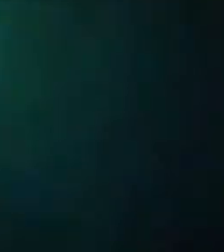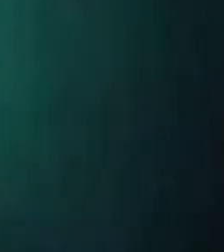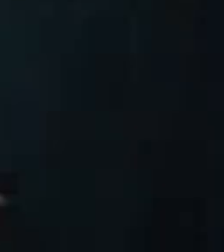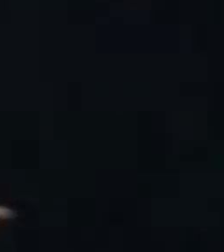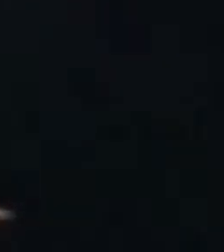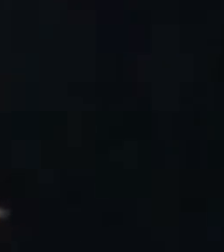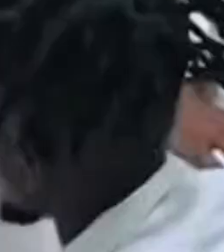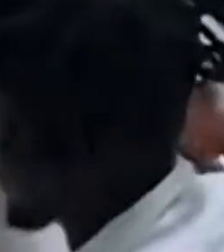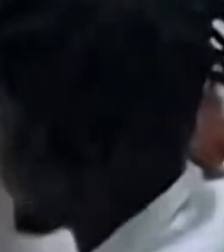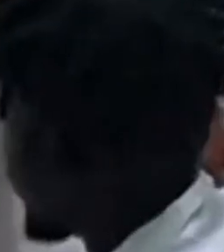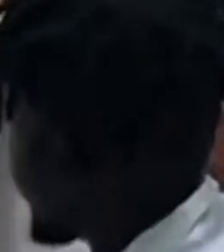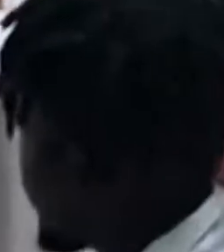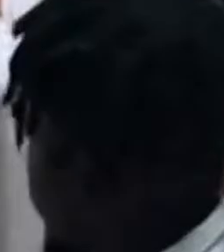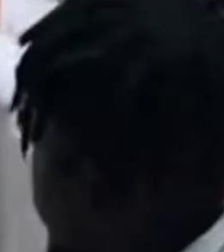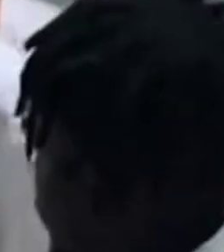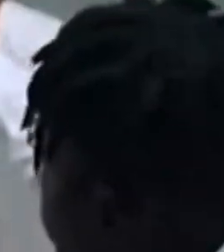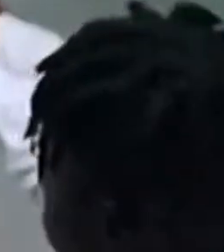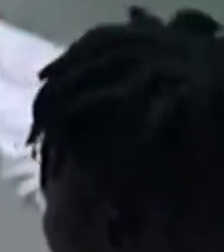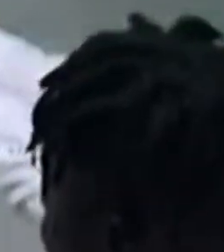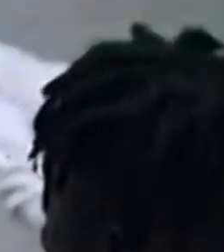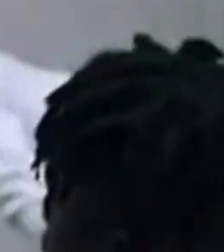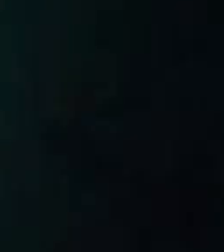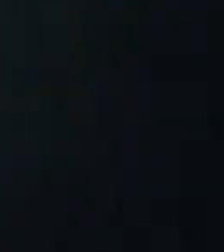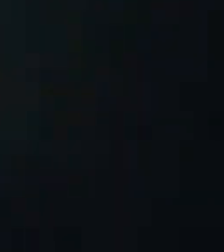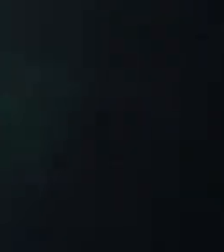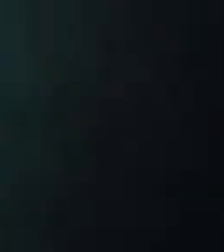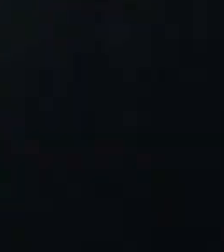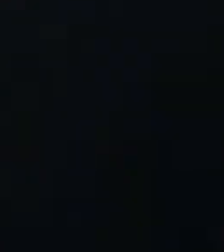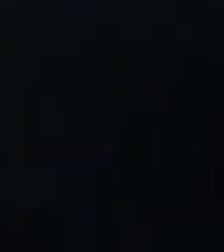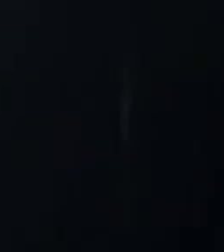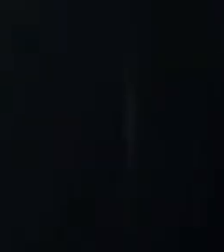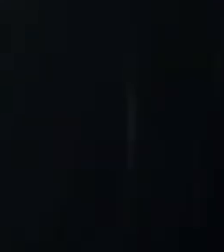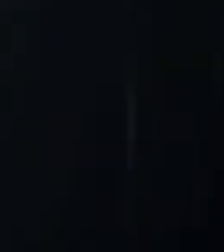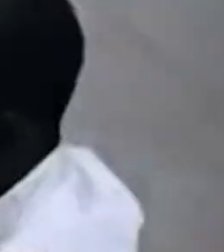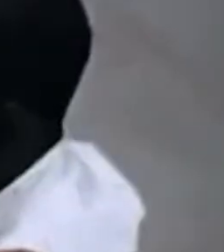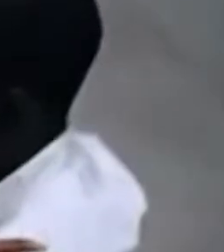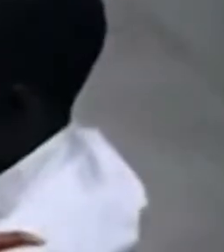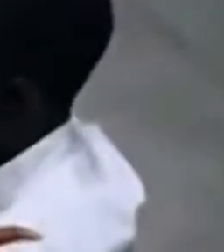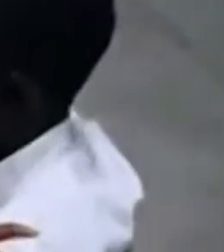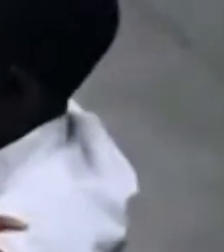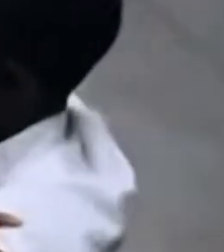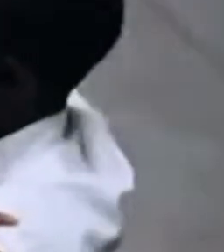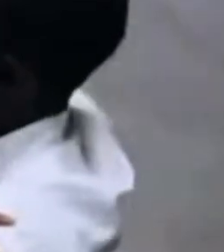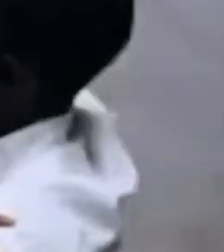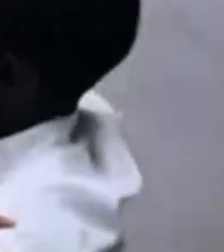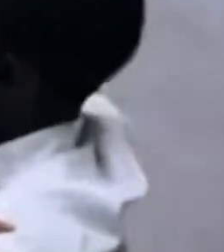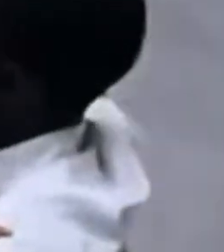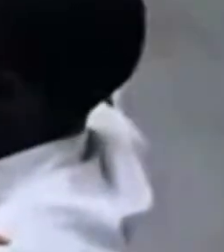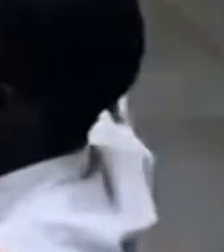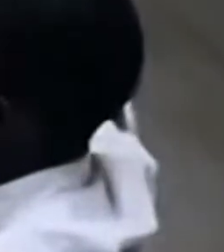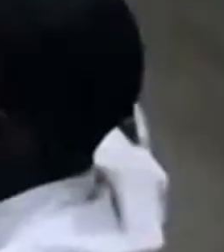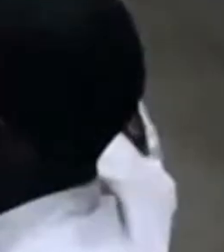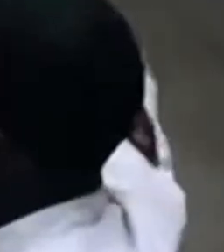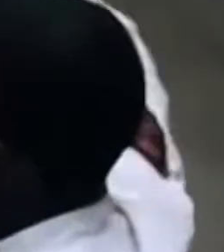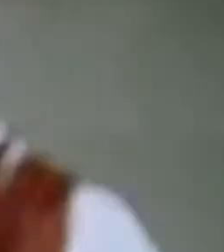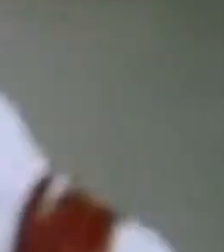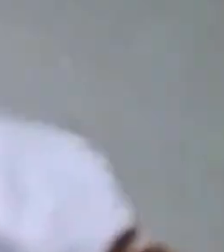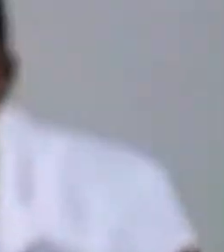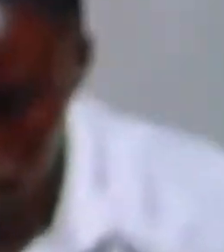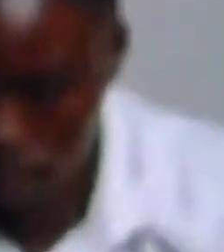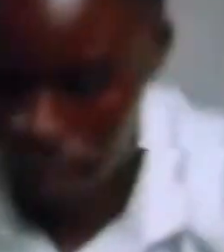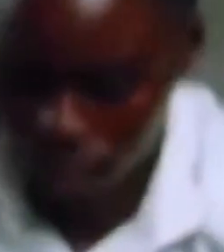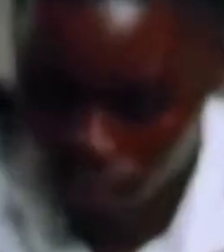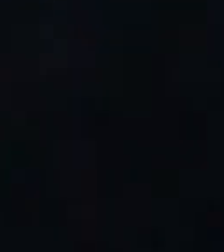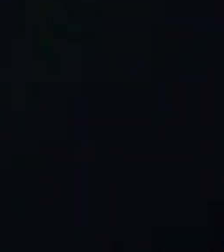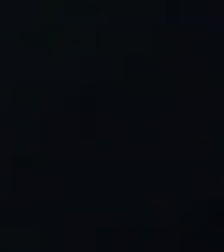Mwana wangu Nimefika bano wacha nichipu Masi wala kene kwezi You